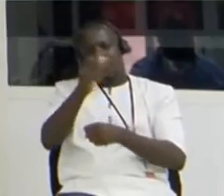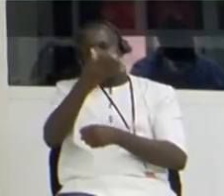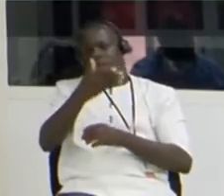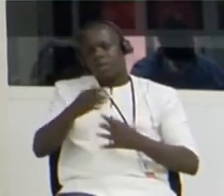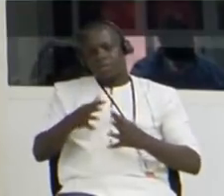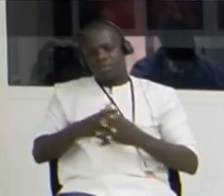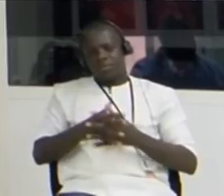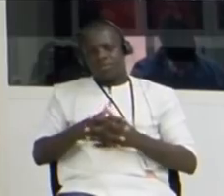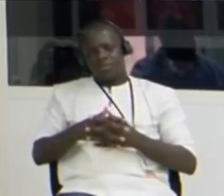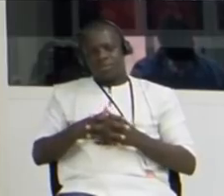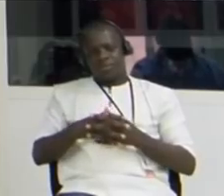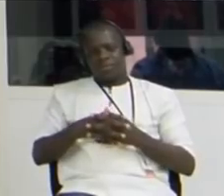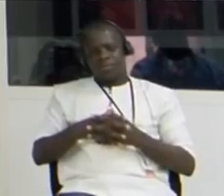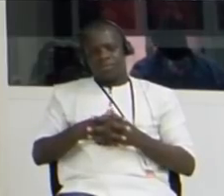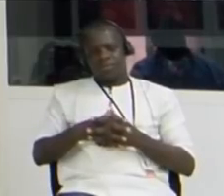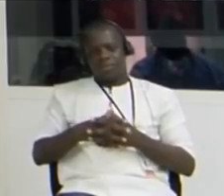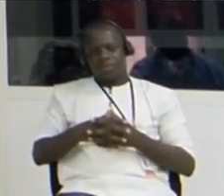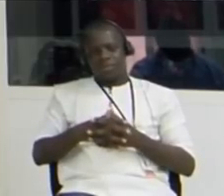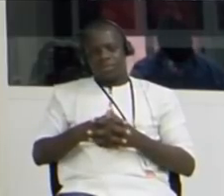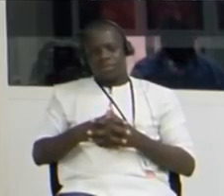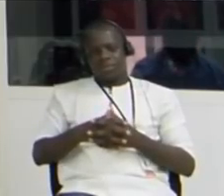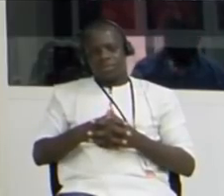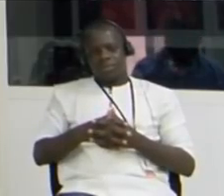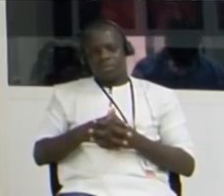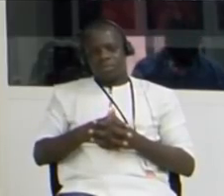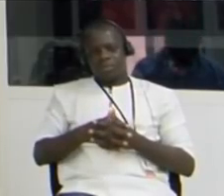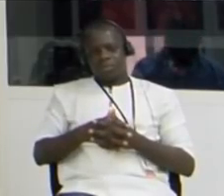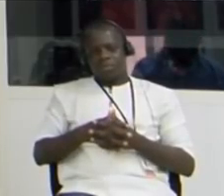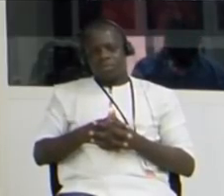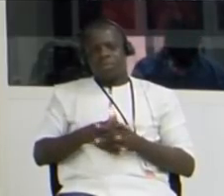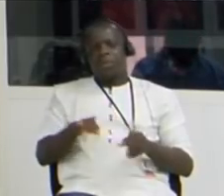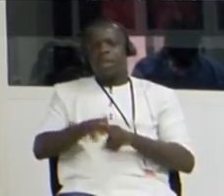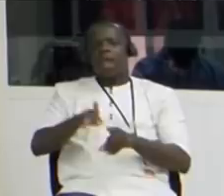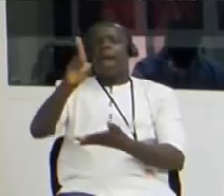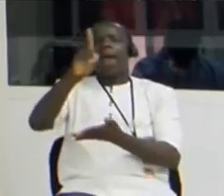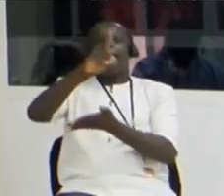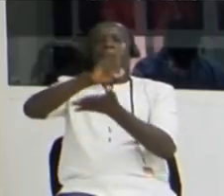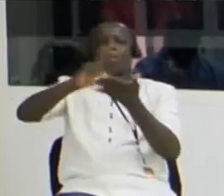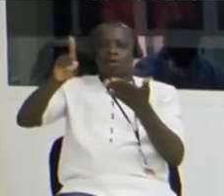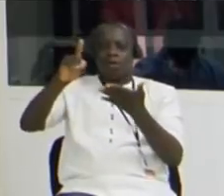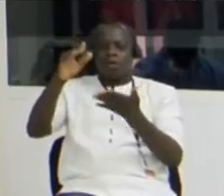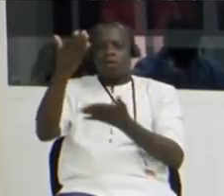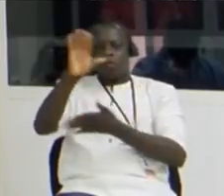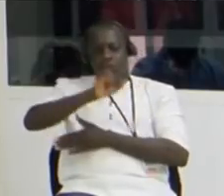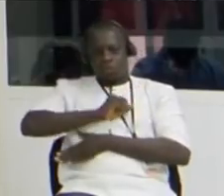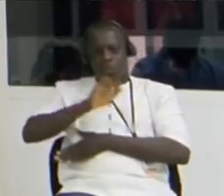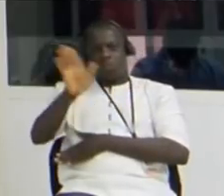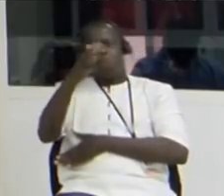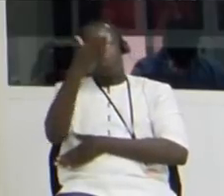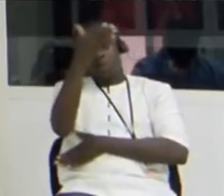Apart from facilitating for them to be ushers, do you know if they facilitated